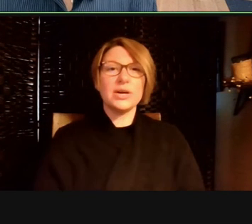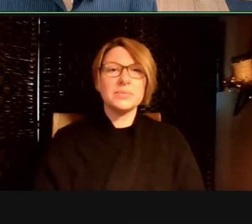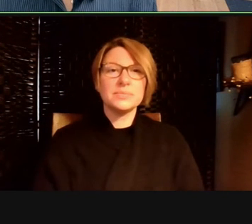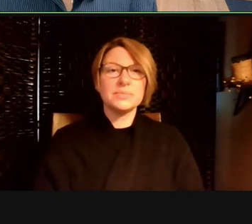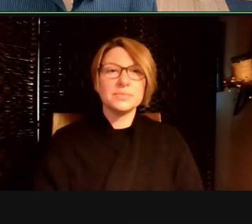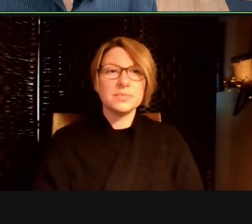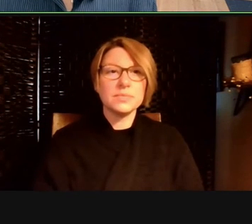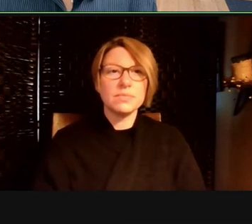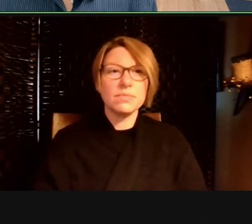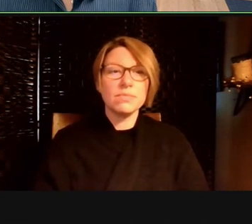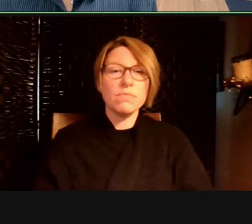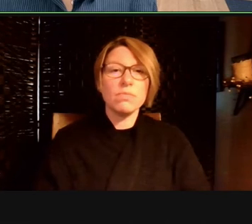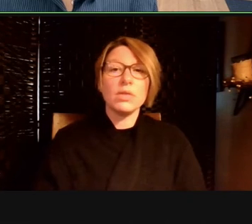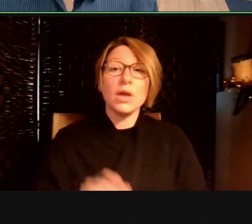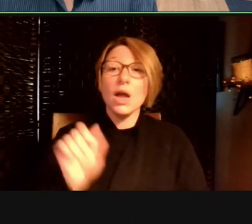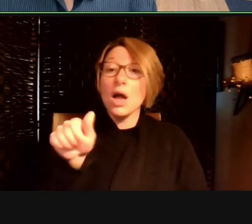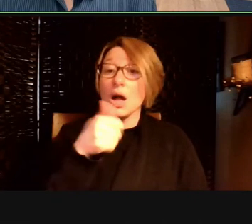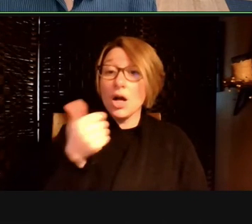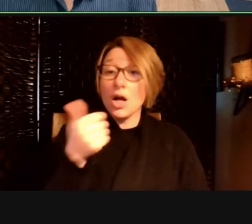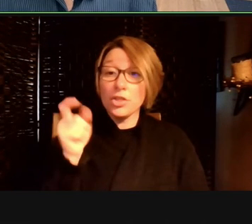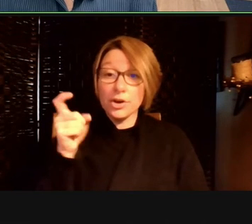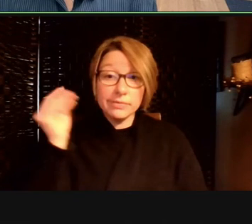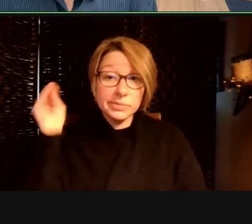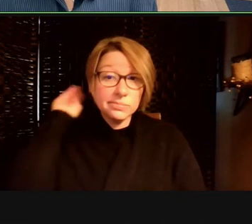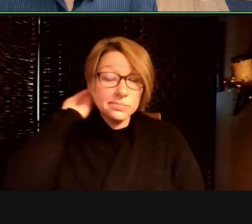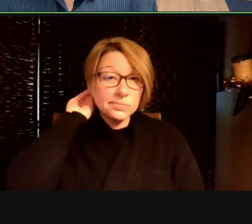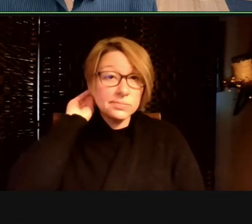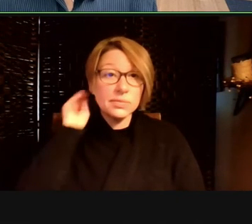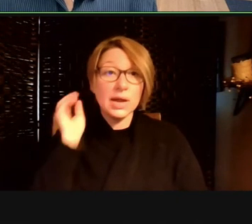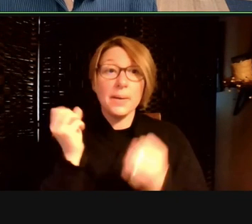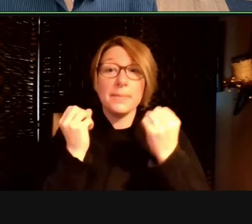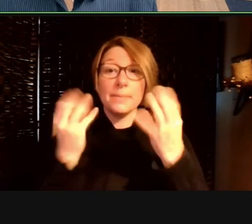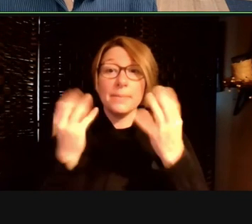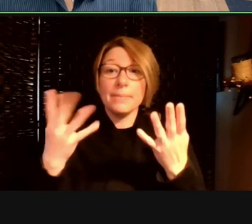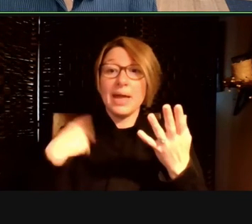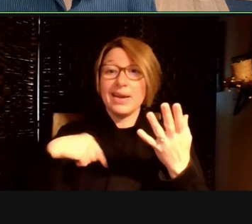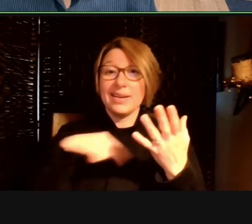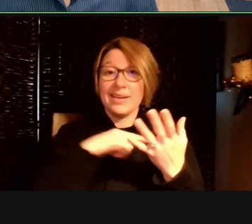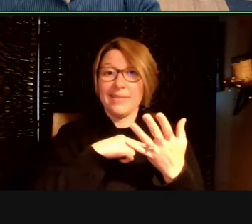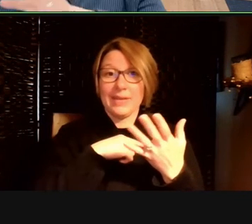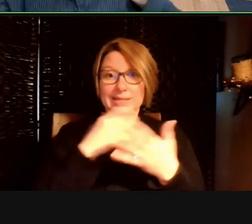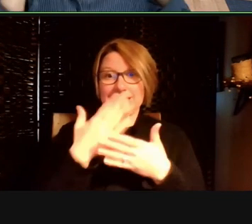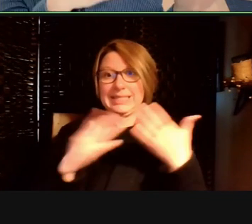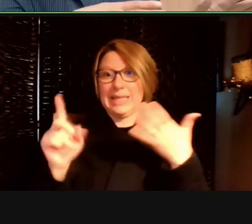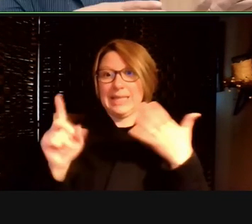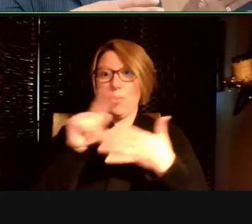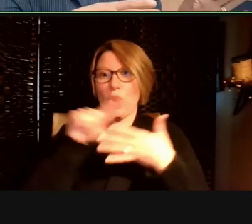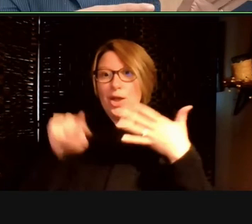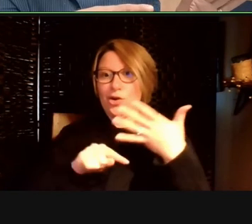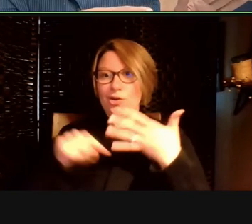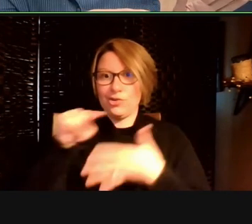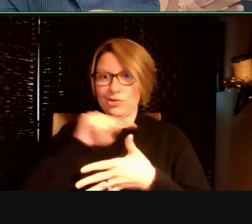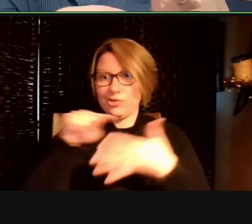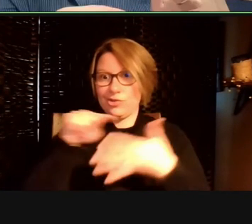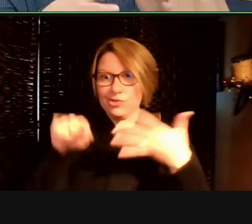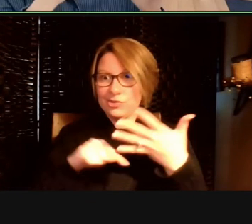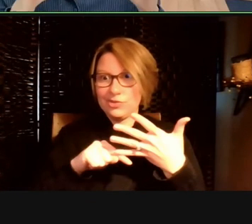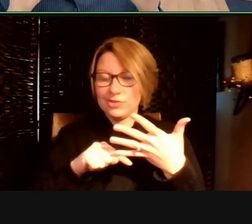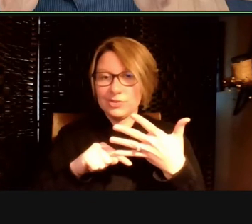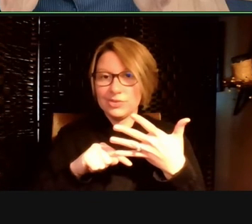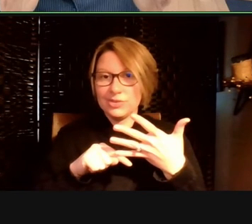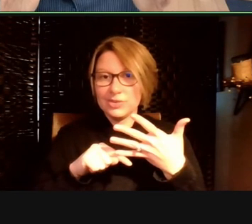And the other thing to keep in mind is that all of us fall somewhere on the spectrum. So go back and remember what I said